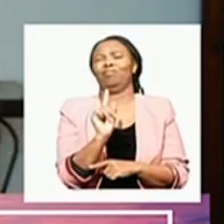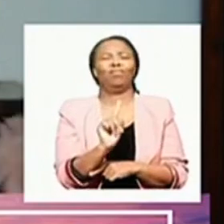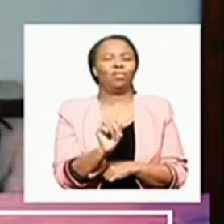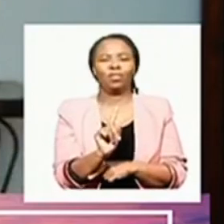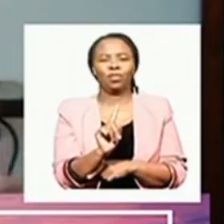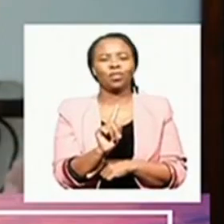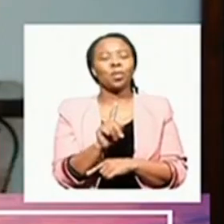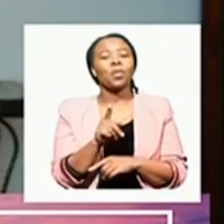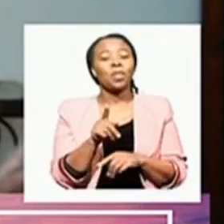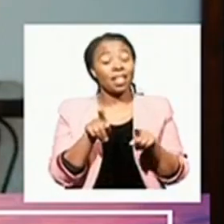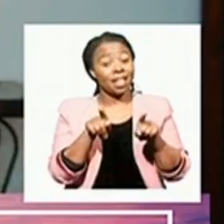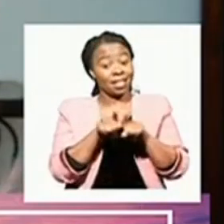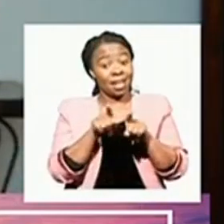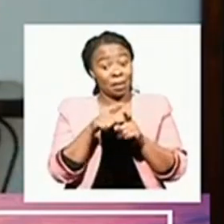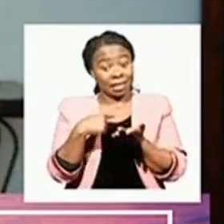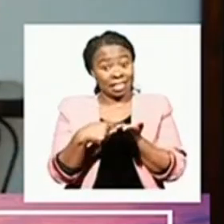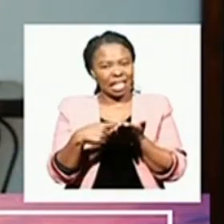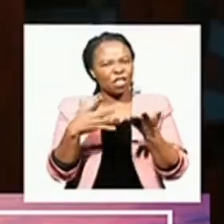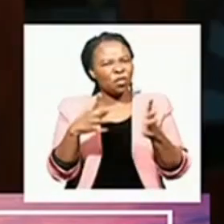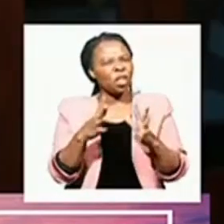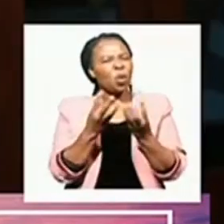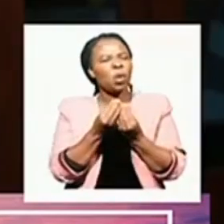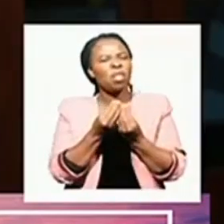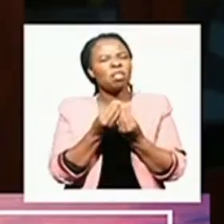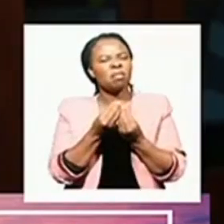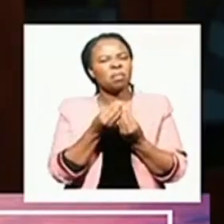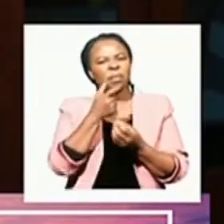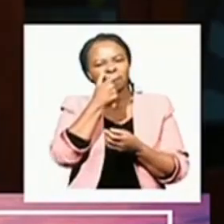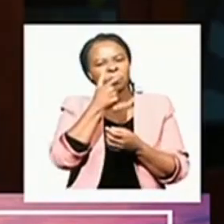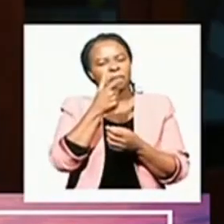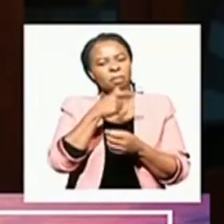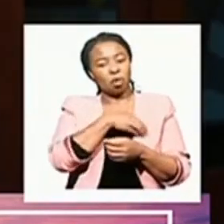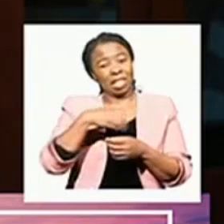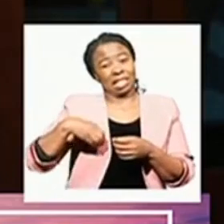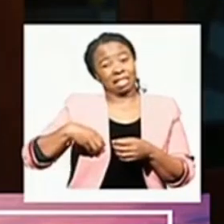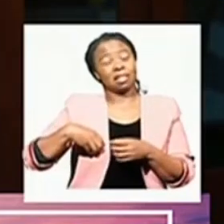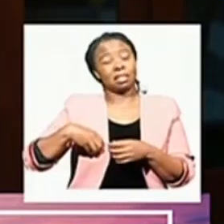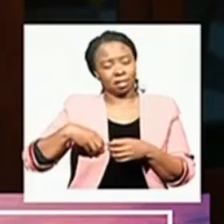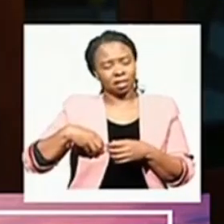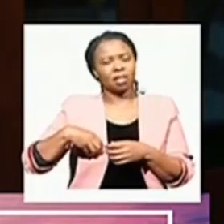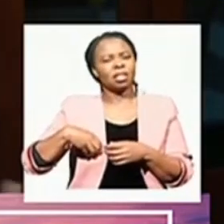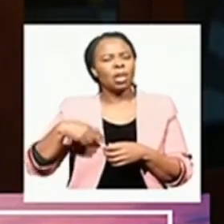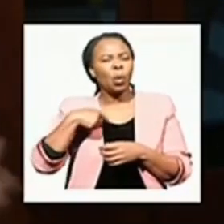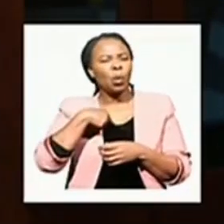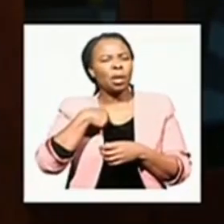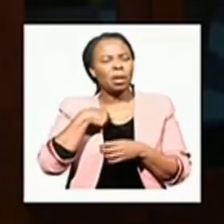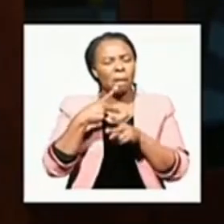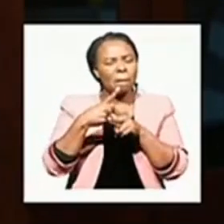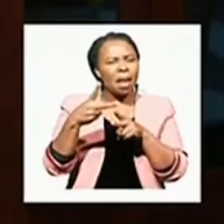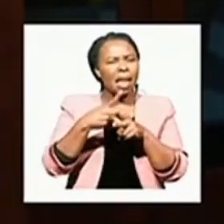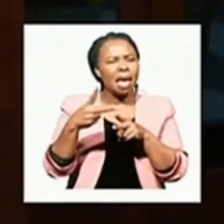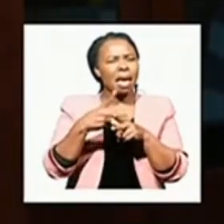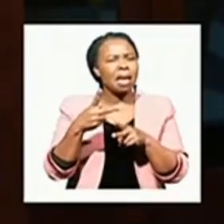Even with our discussion with the President was how do we plan and prepare for coming out